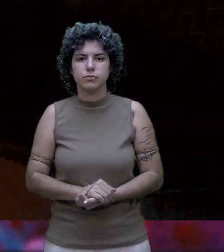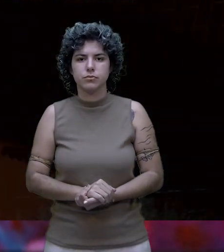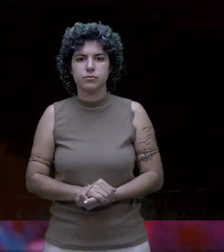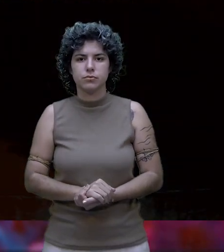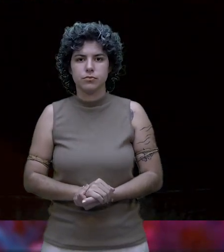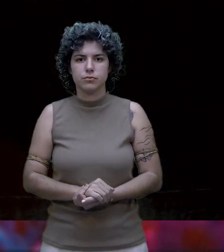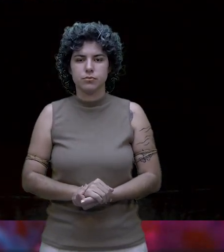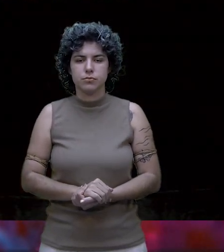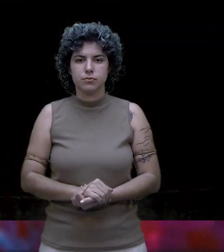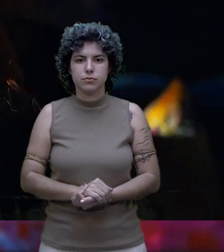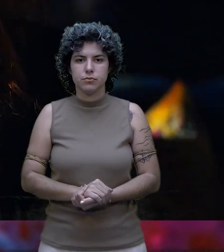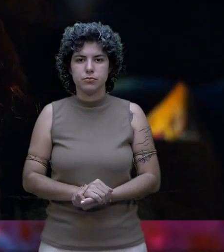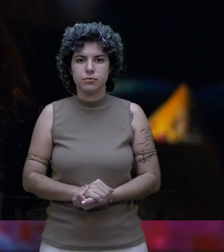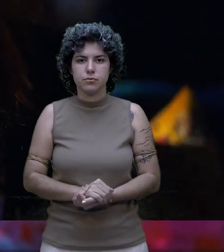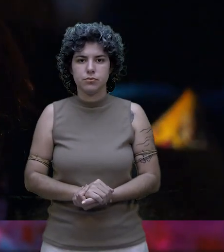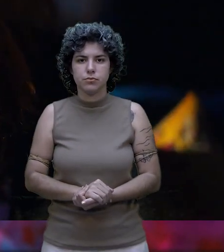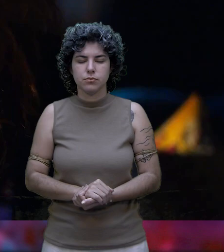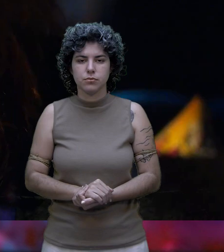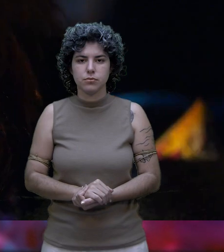I look at you now,